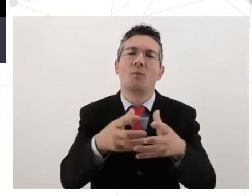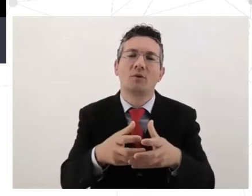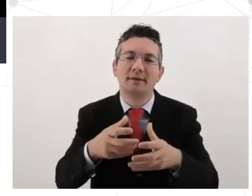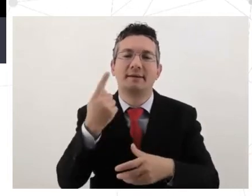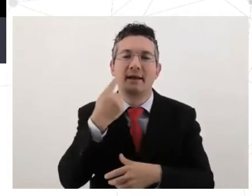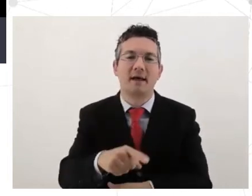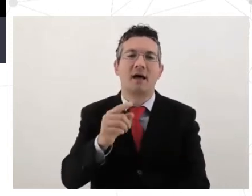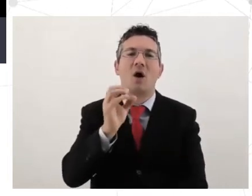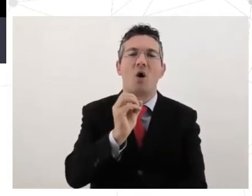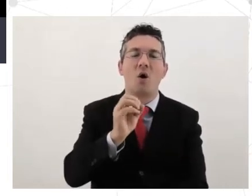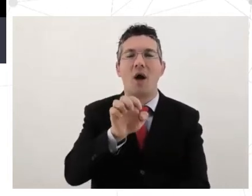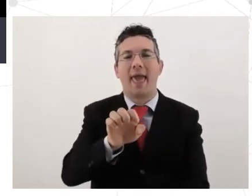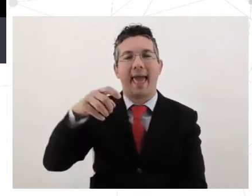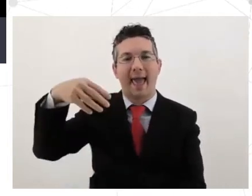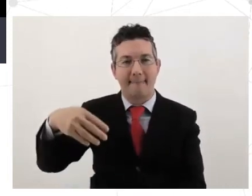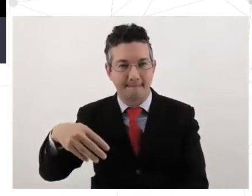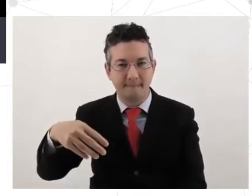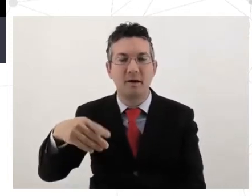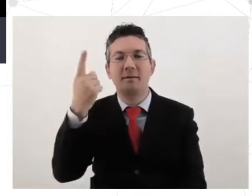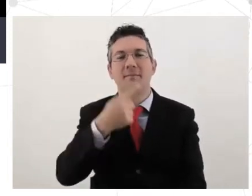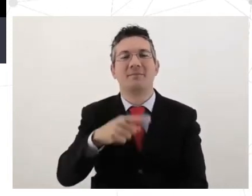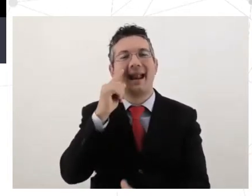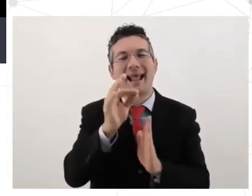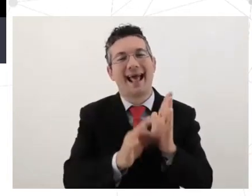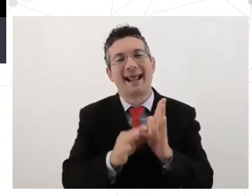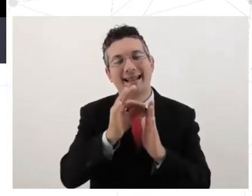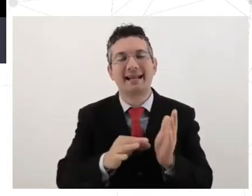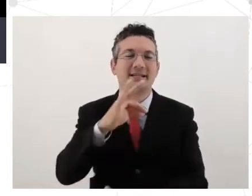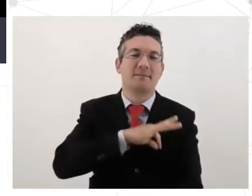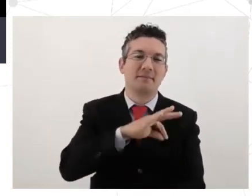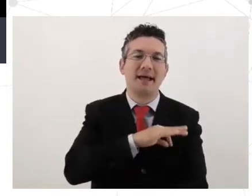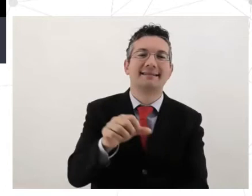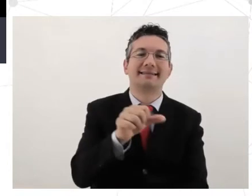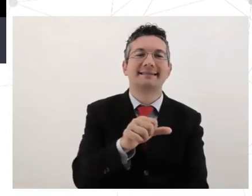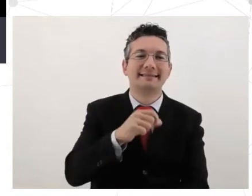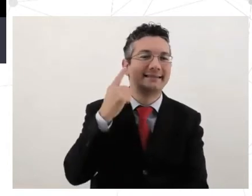community about the features and benefits of Soundscape.